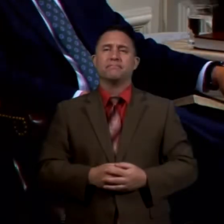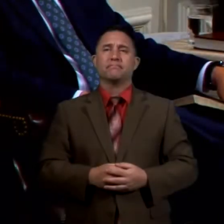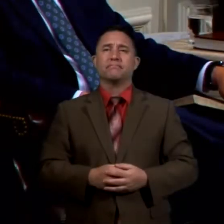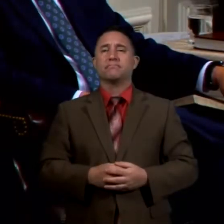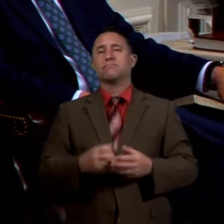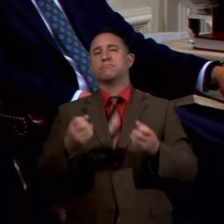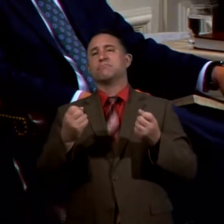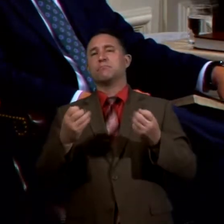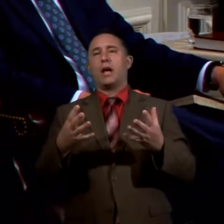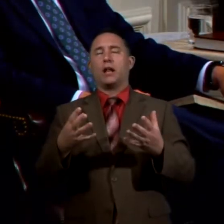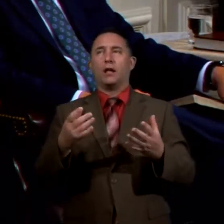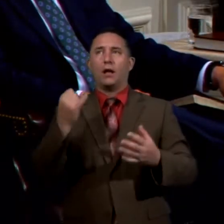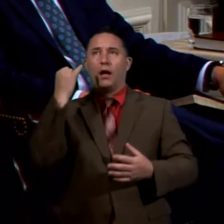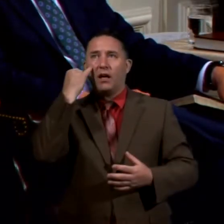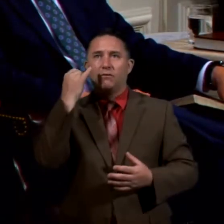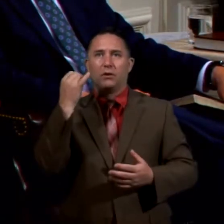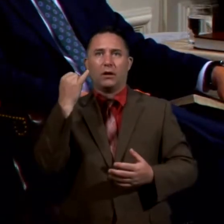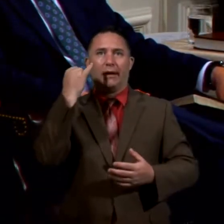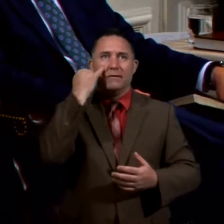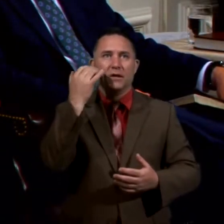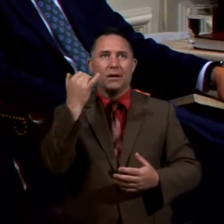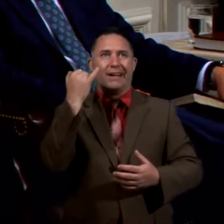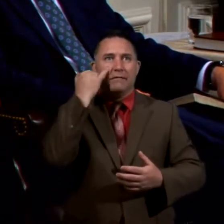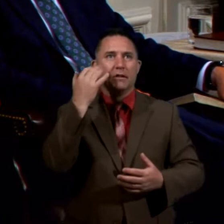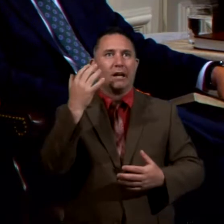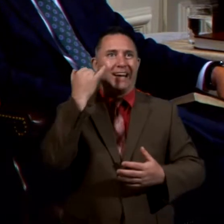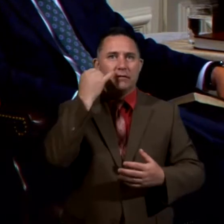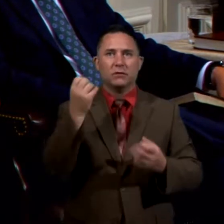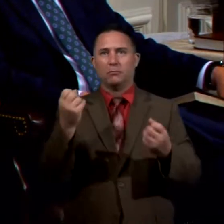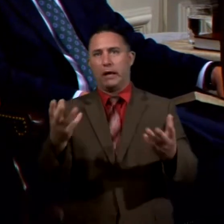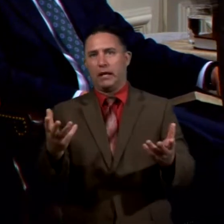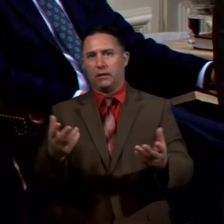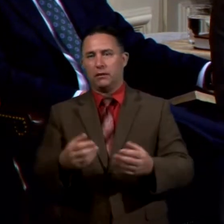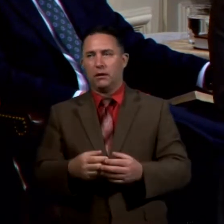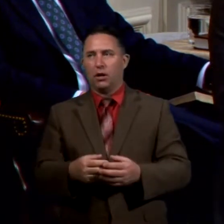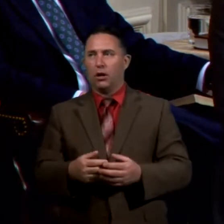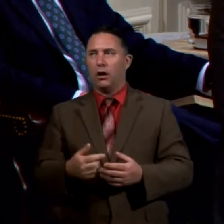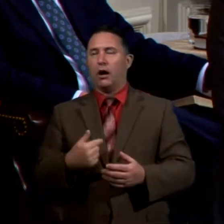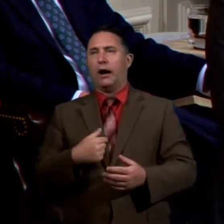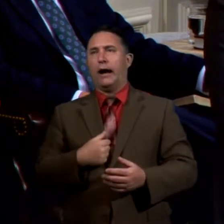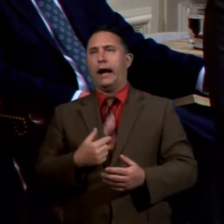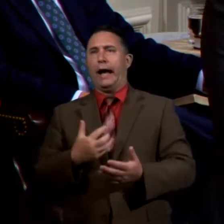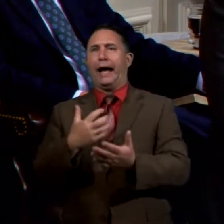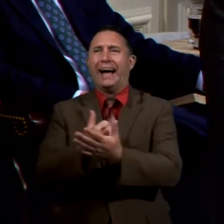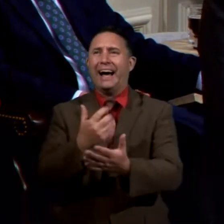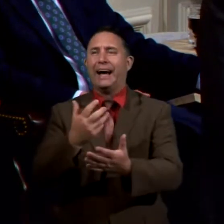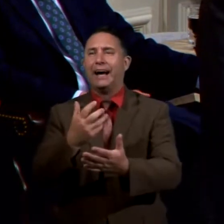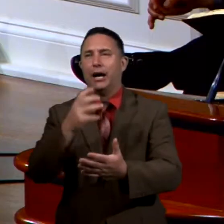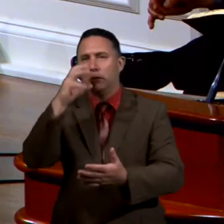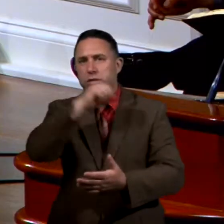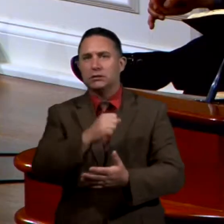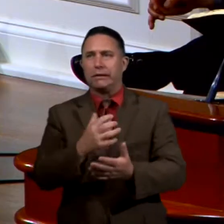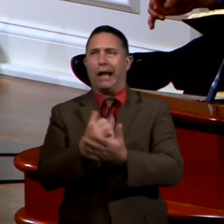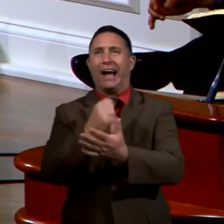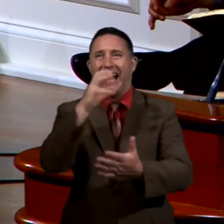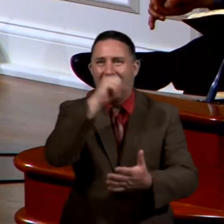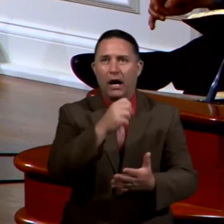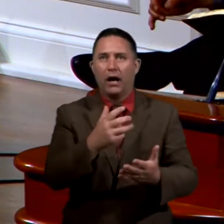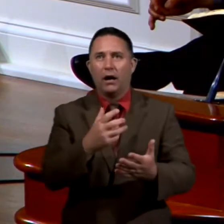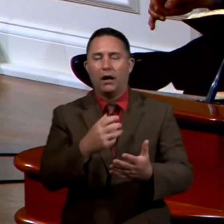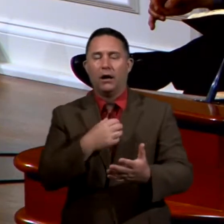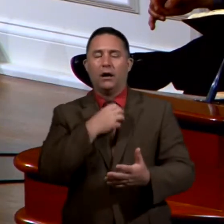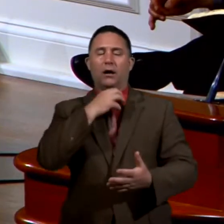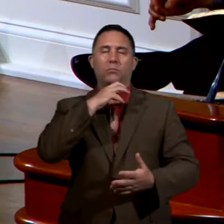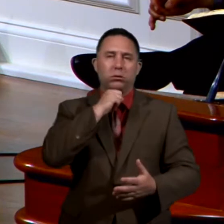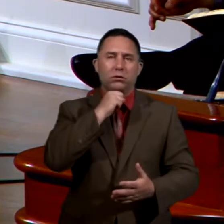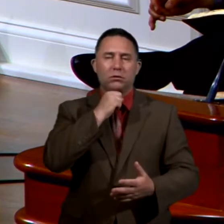There's a lot of what ifs in this world. There is a lot of I could have's in this world. There's a lot of I wish I would